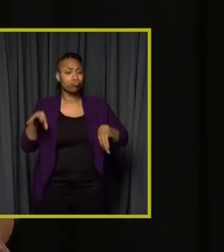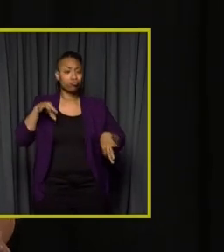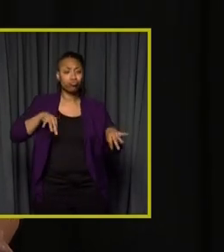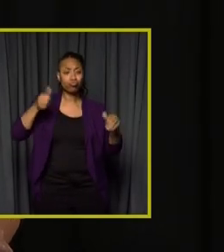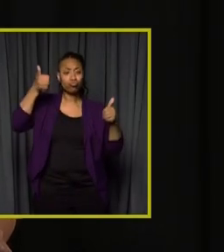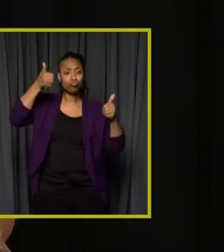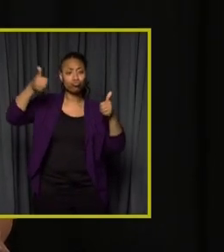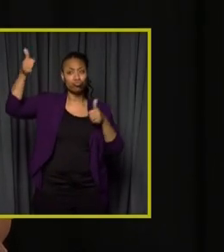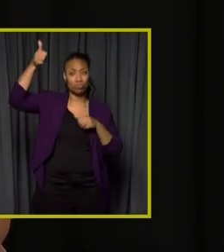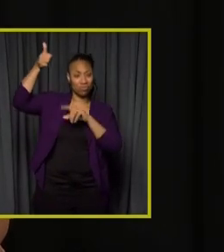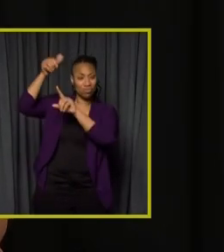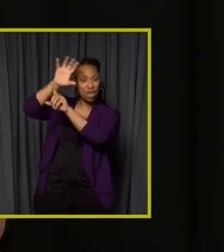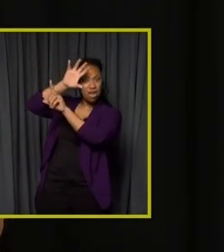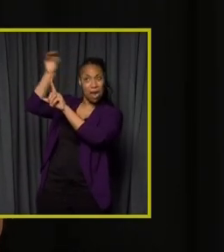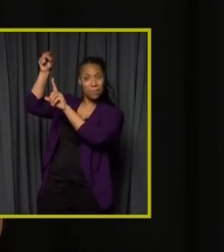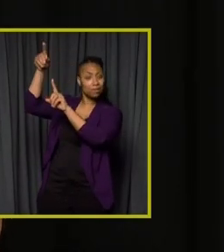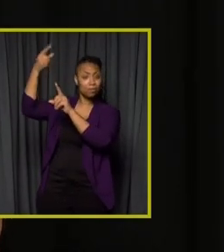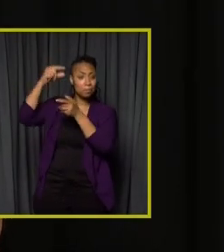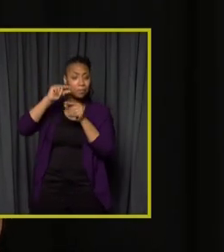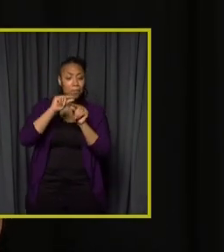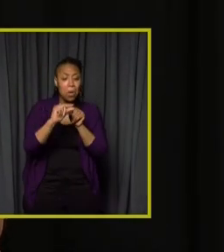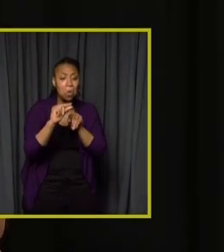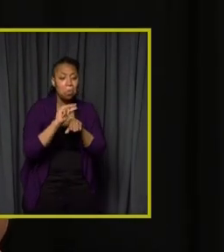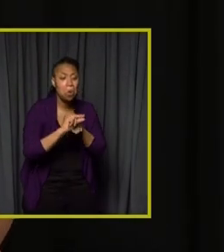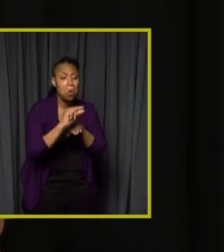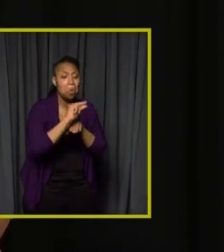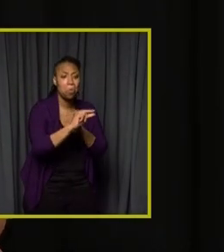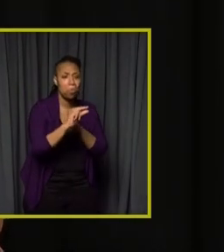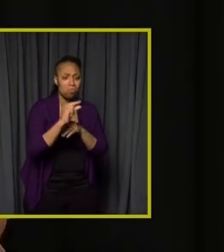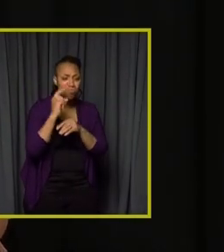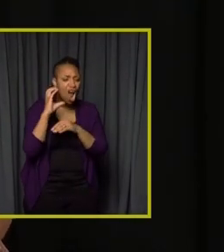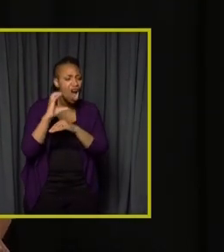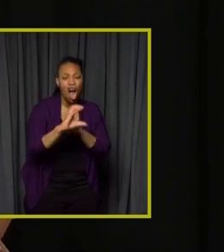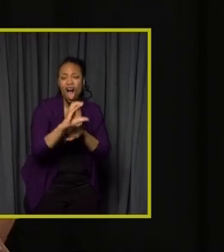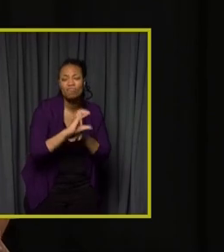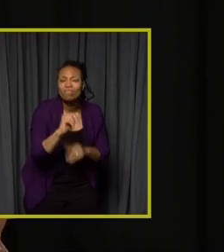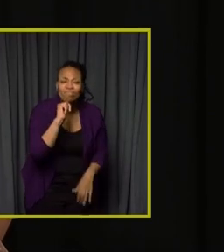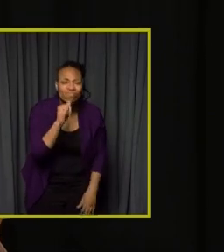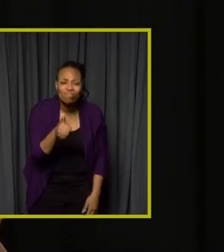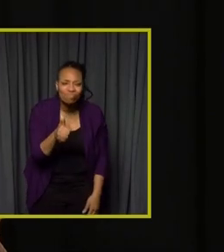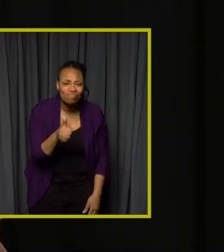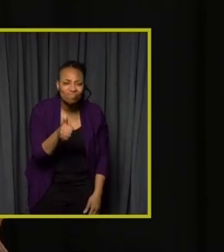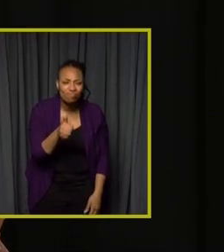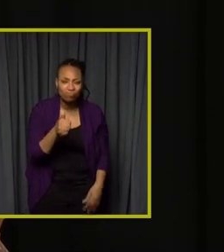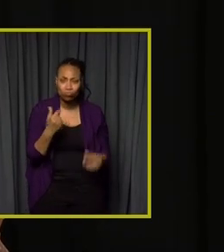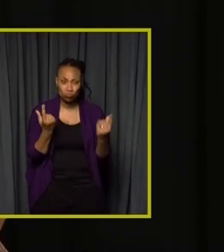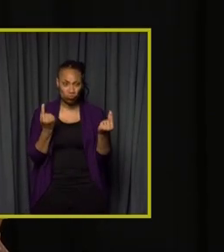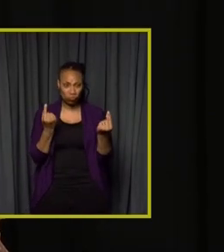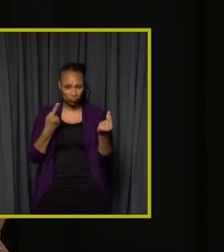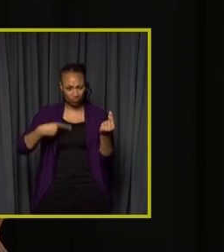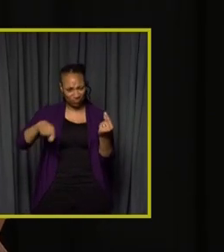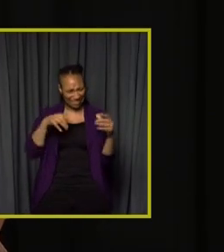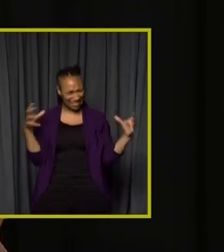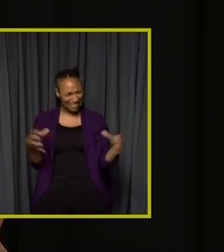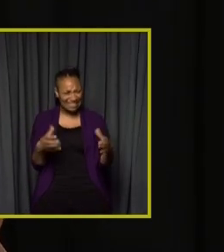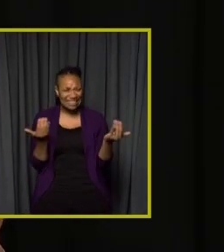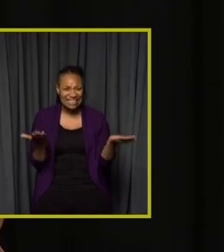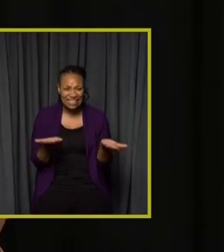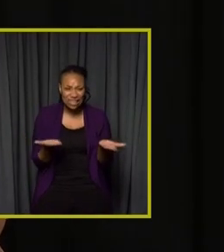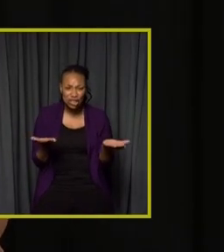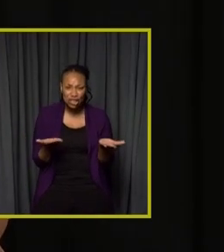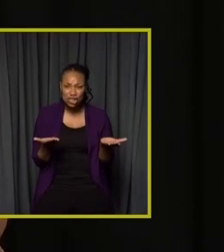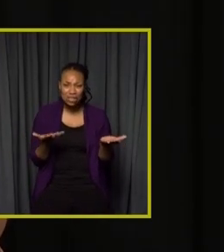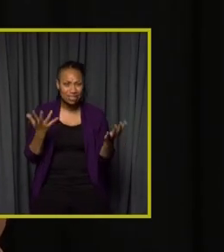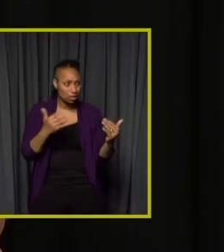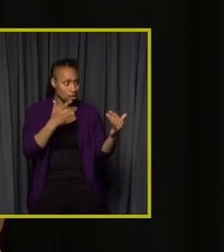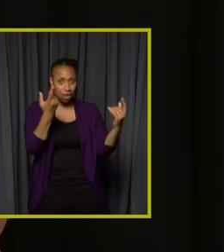essential workers expendable wages. We are here because there is a war on the poor at home